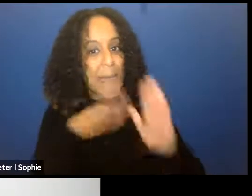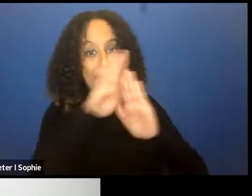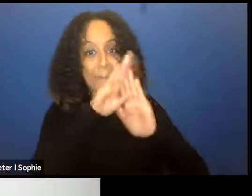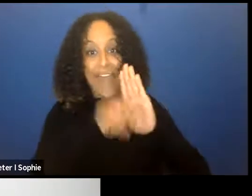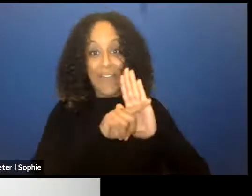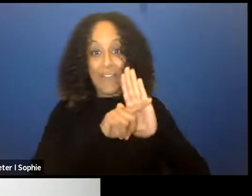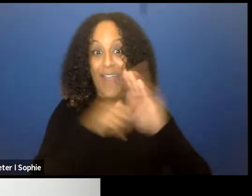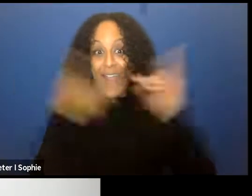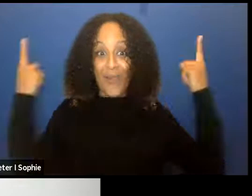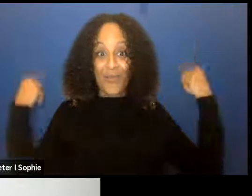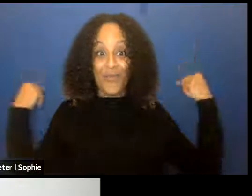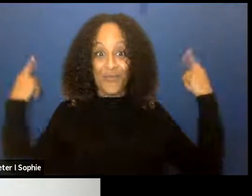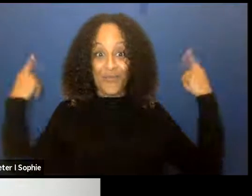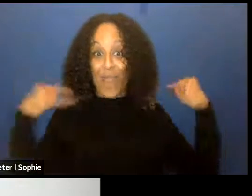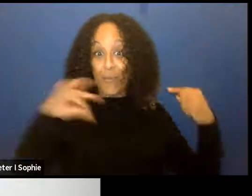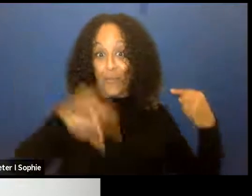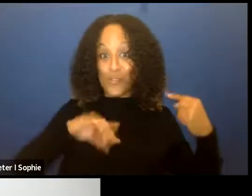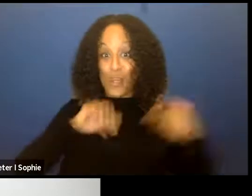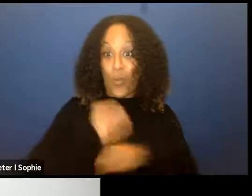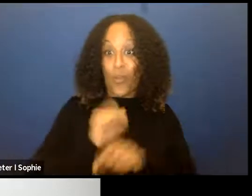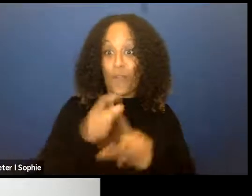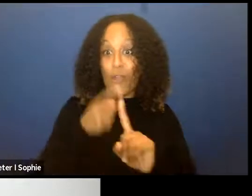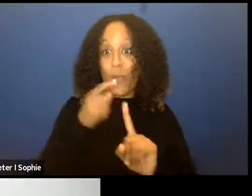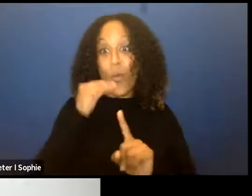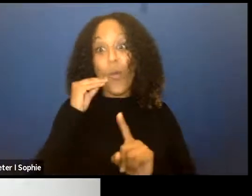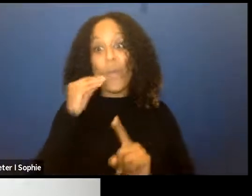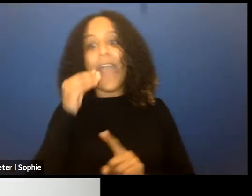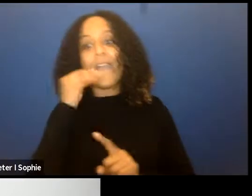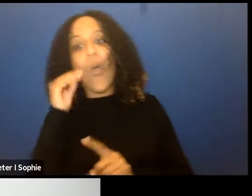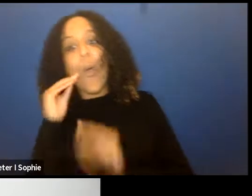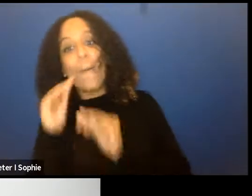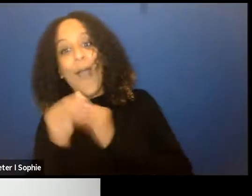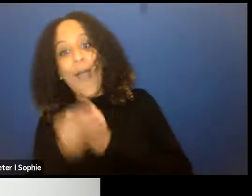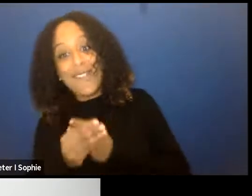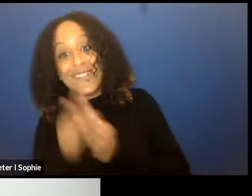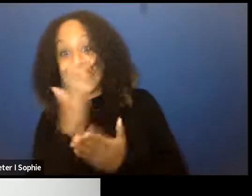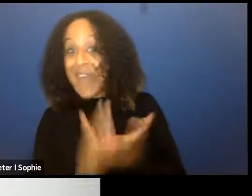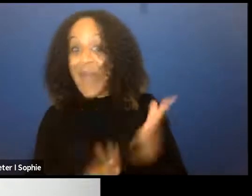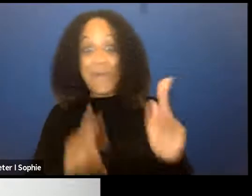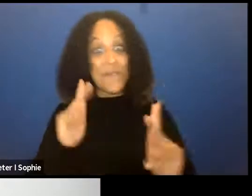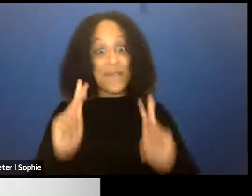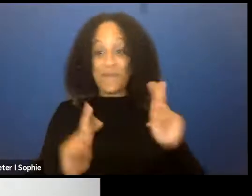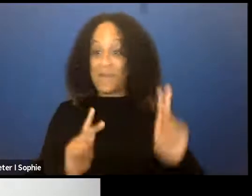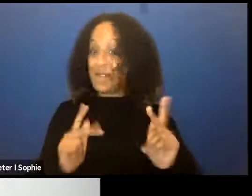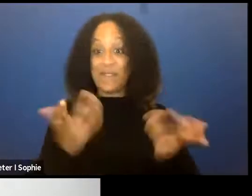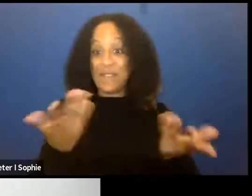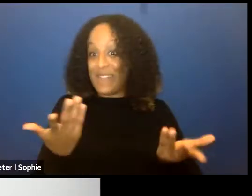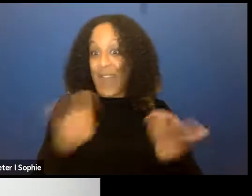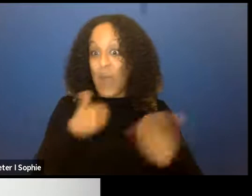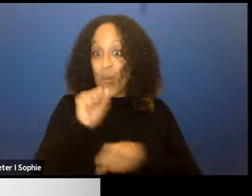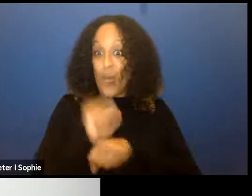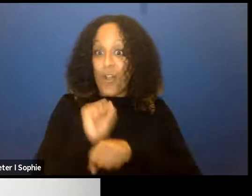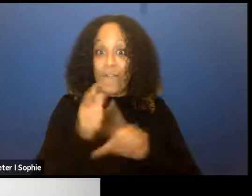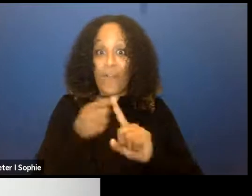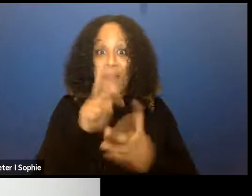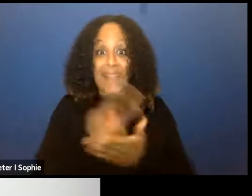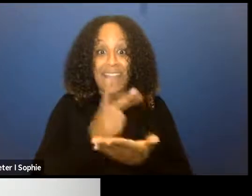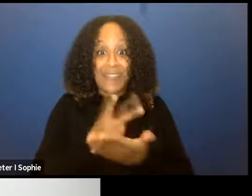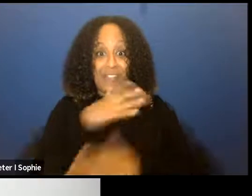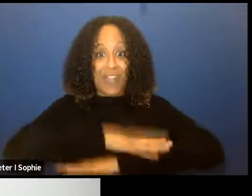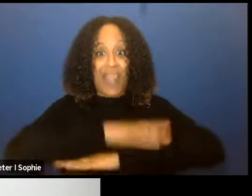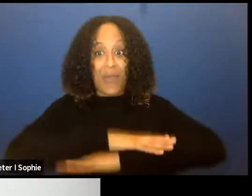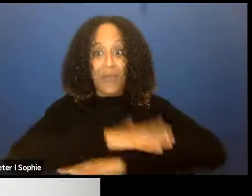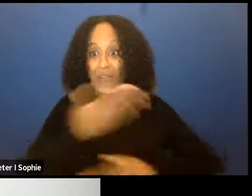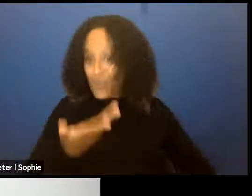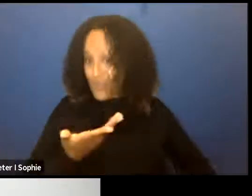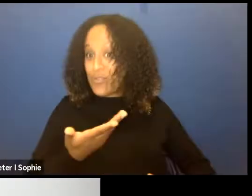very privileged in that I work from home and I have a home office. But there are some people who are like, I'm working from my kitchen counter, right?